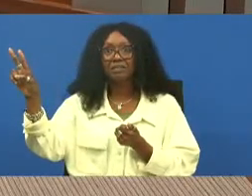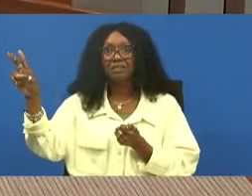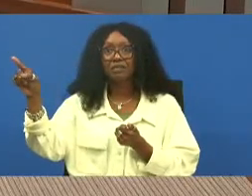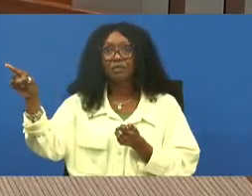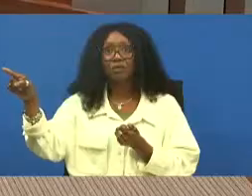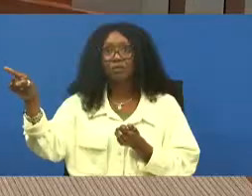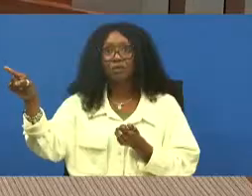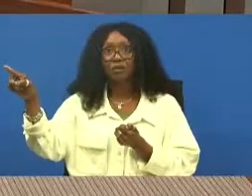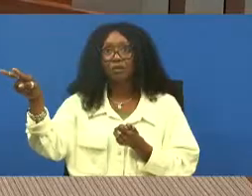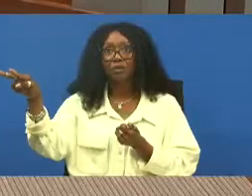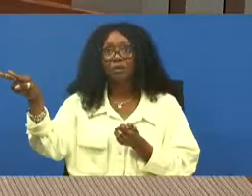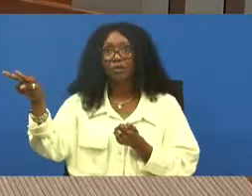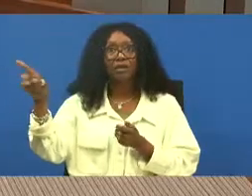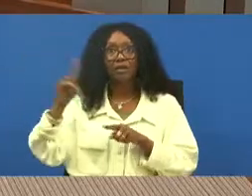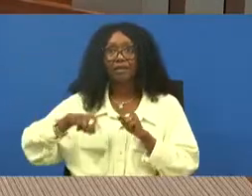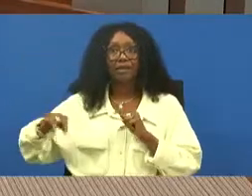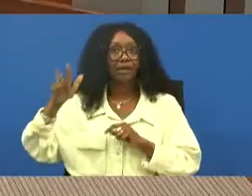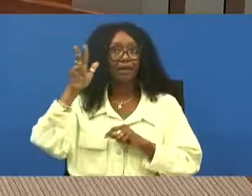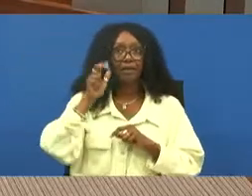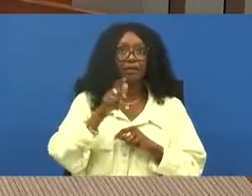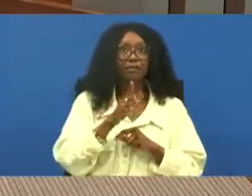Package A6 in an amount not to exceed